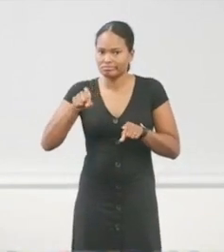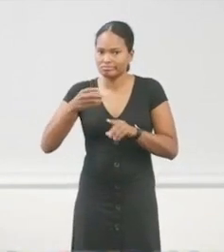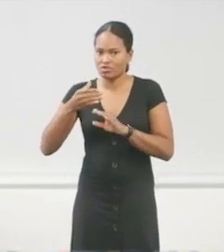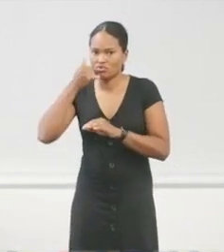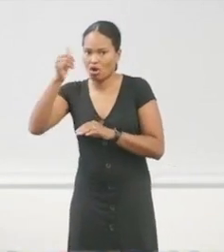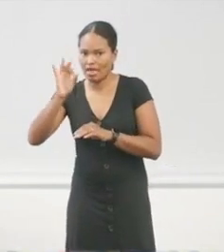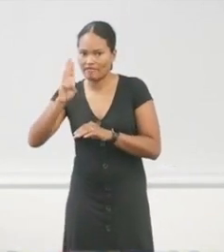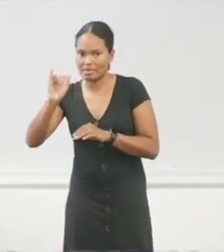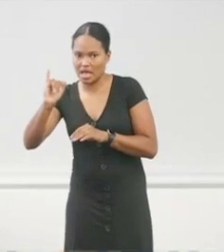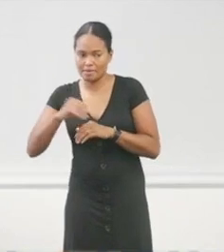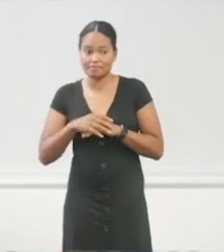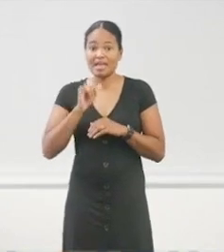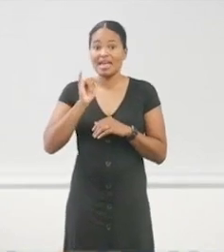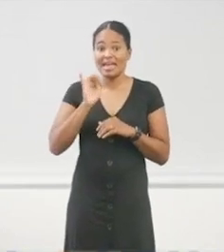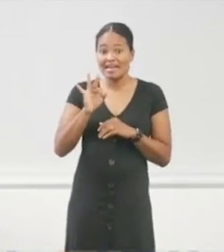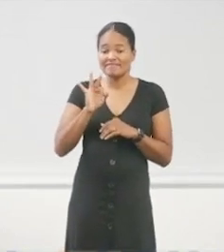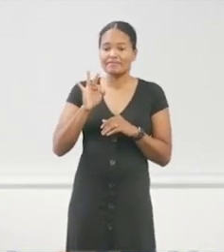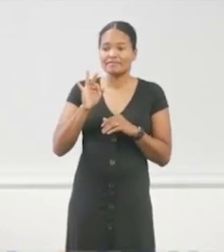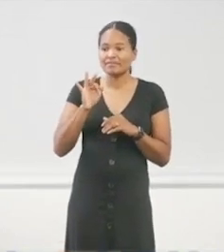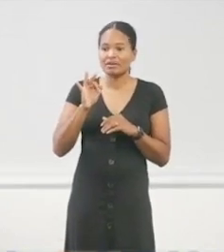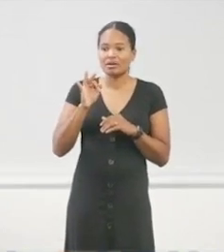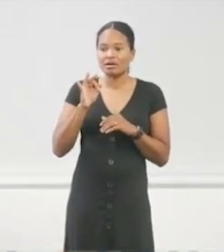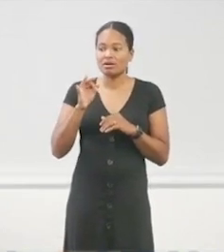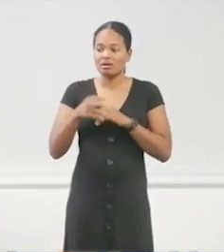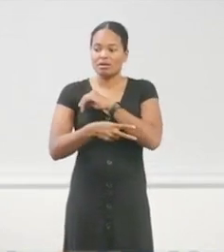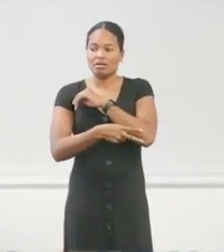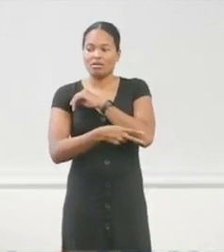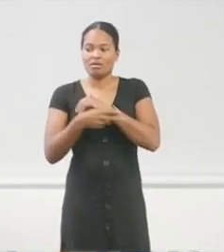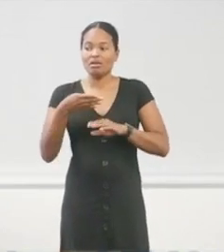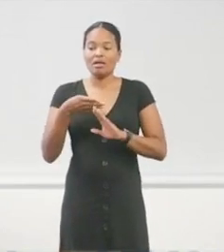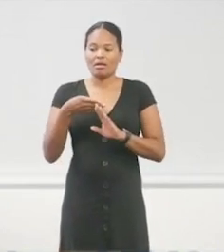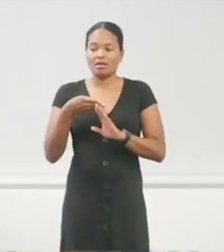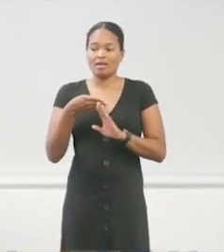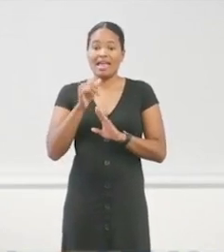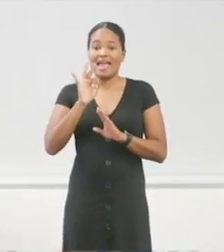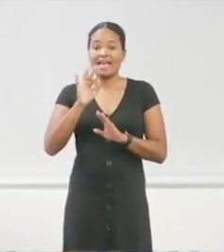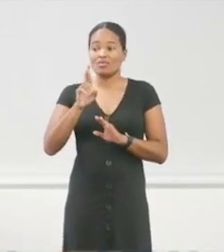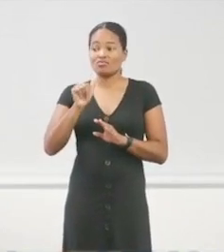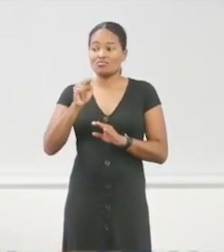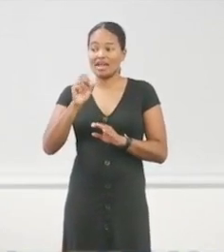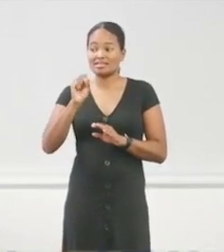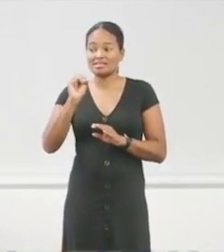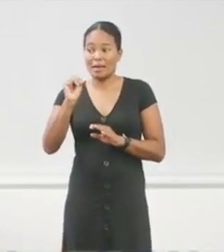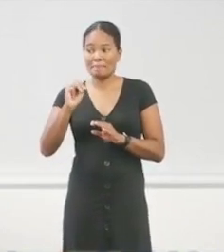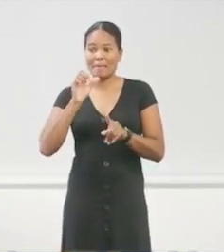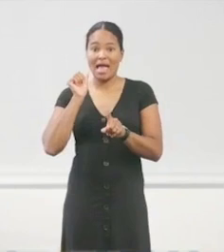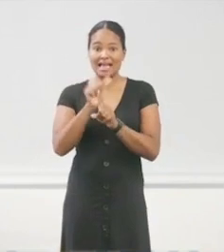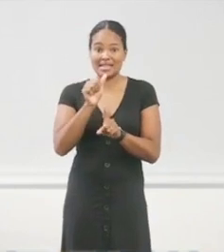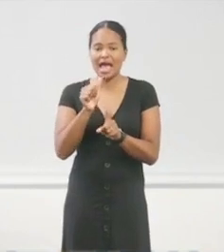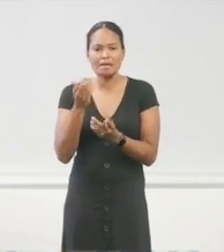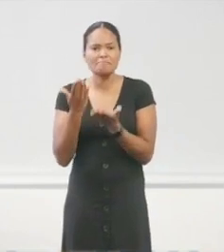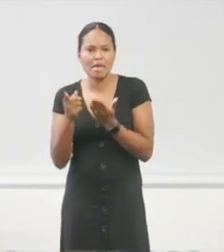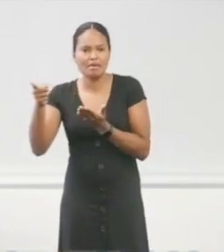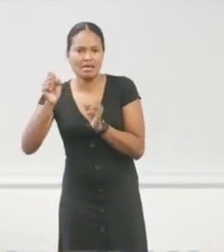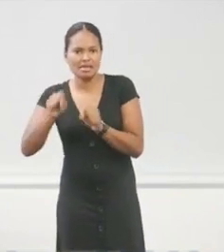attack, for sure. We may be able to assist you, we may not. But if it's something else, let's say a compromise where there's money involved, the quicker you report